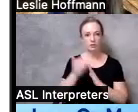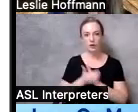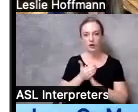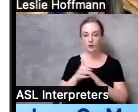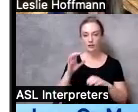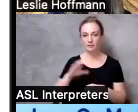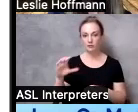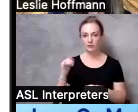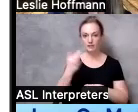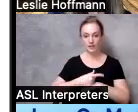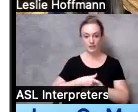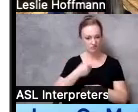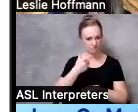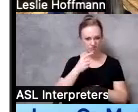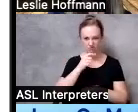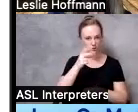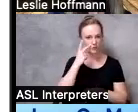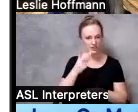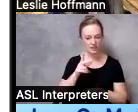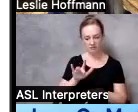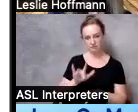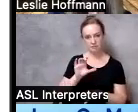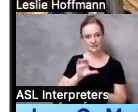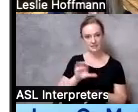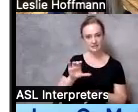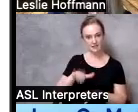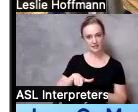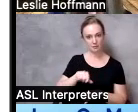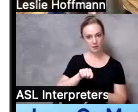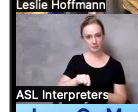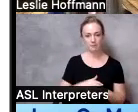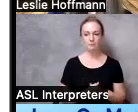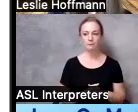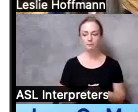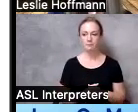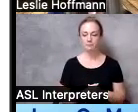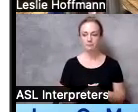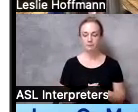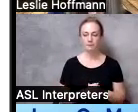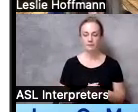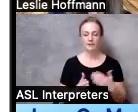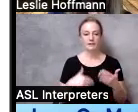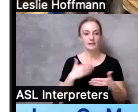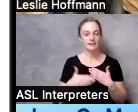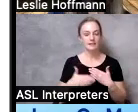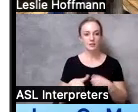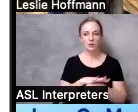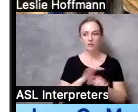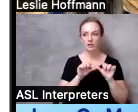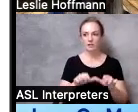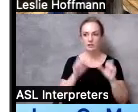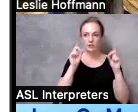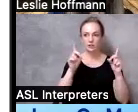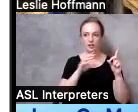If you do not see the captions, click on the CC button at the bottom of your screen. And next, let's cover continuing education